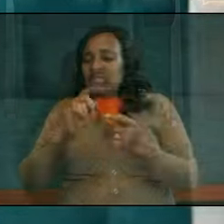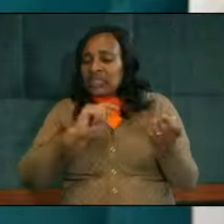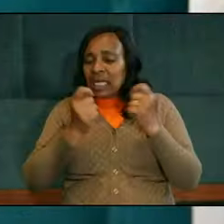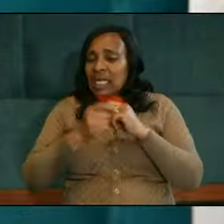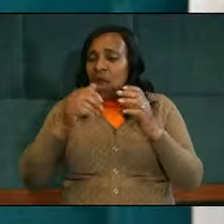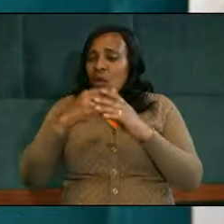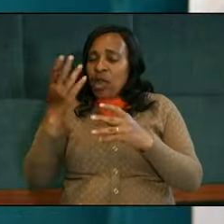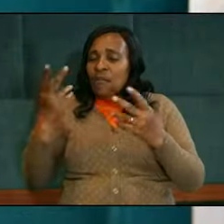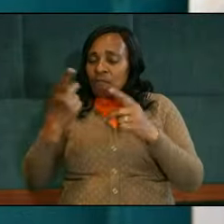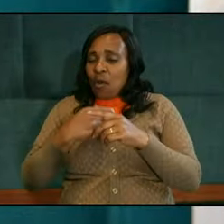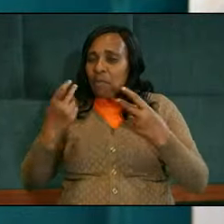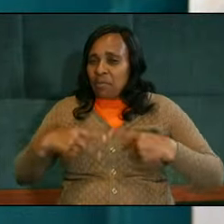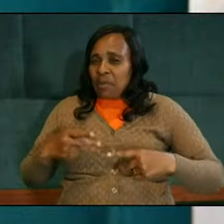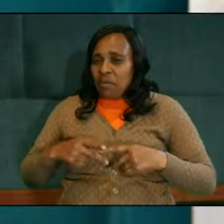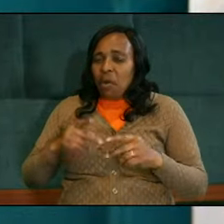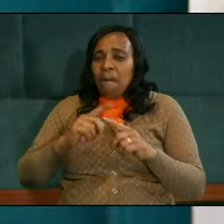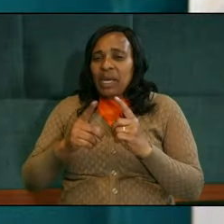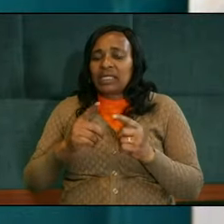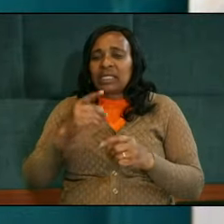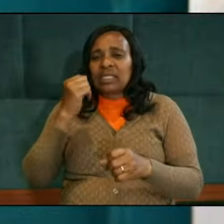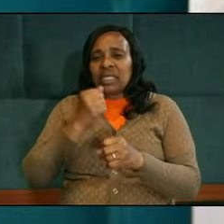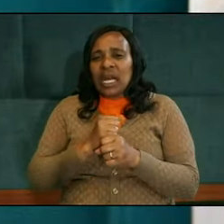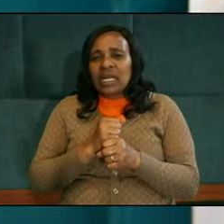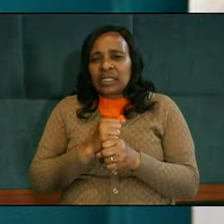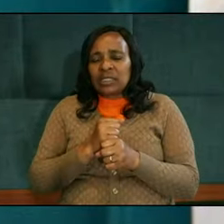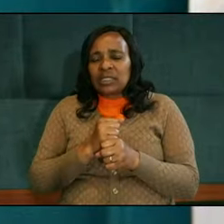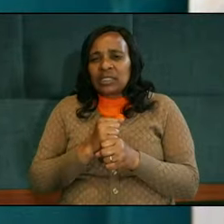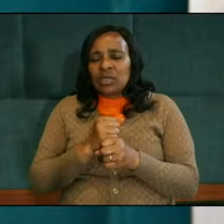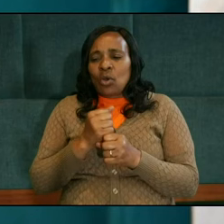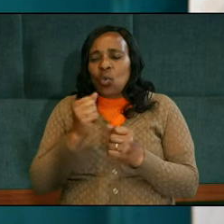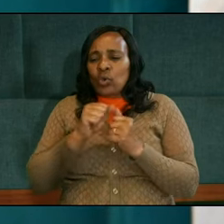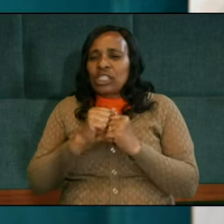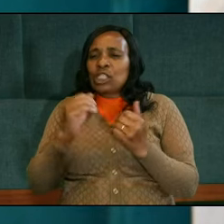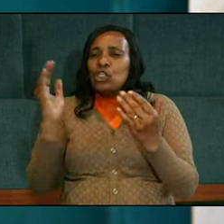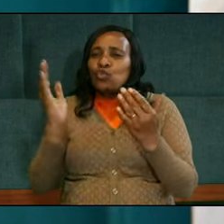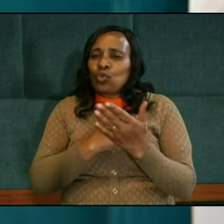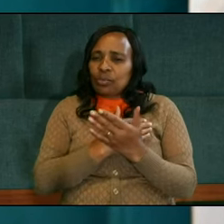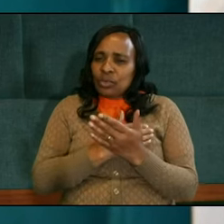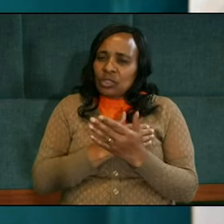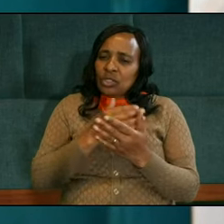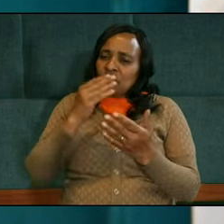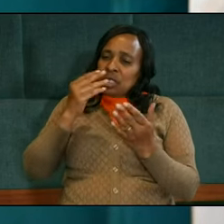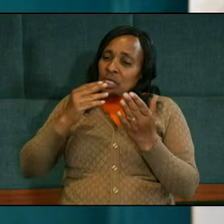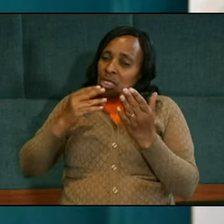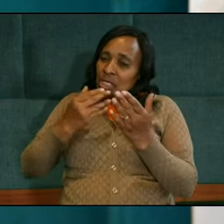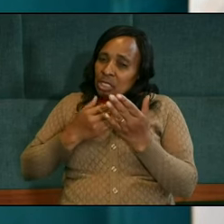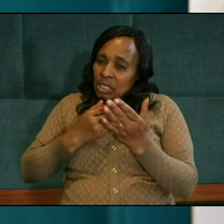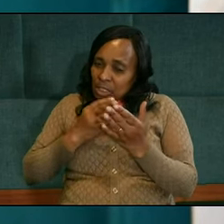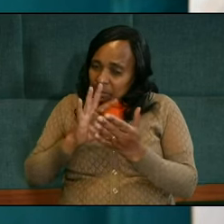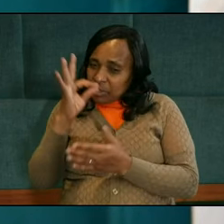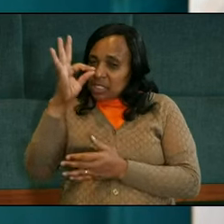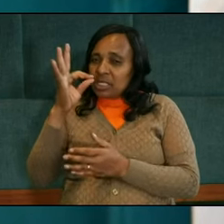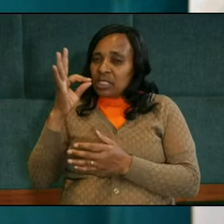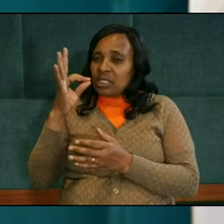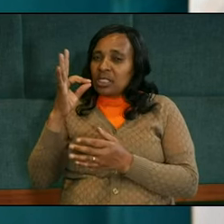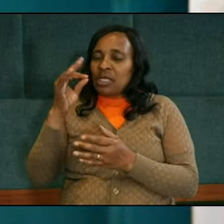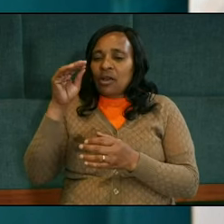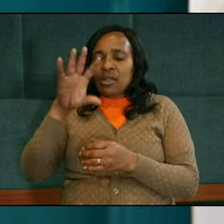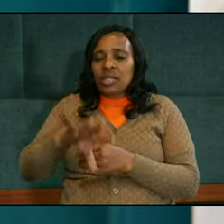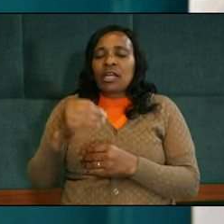away from people, mm-hmm. but he does withdraw his spirit. Mm-hmm. We can take that from the story